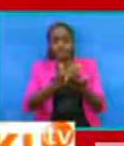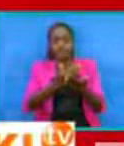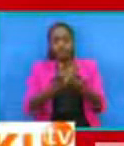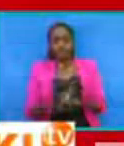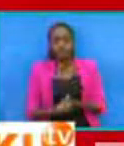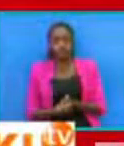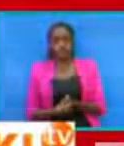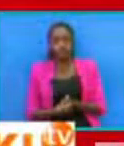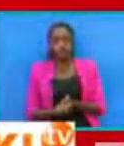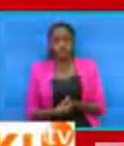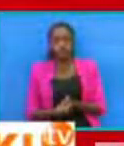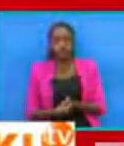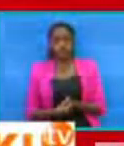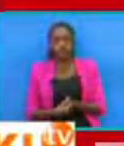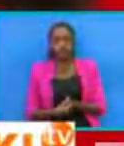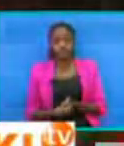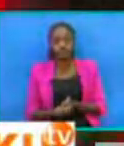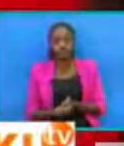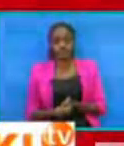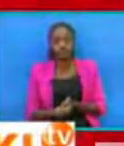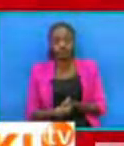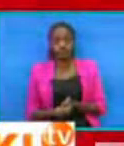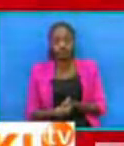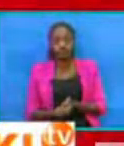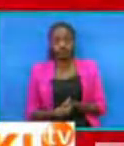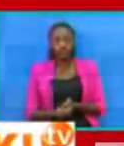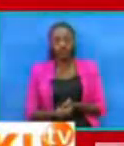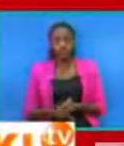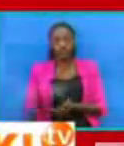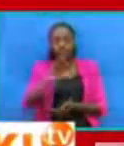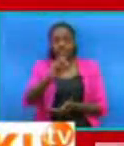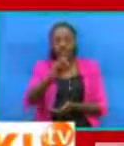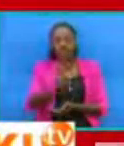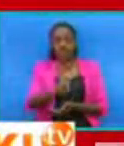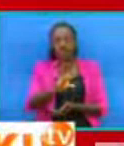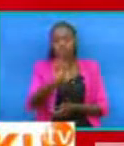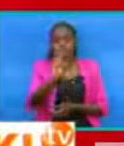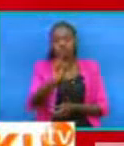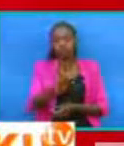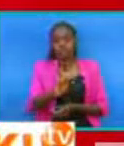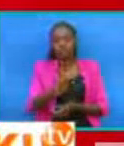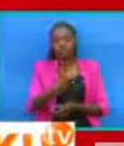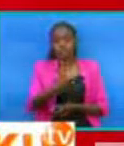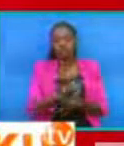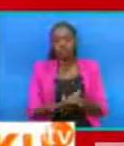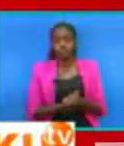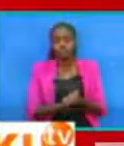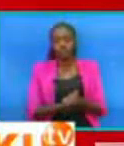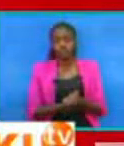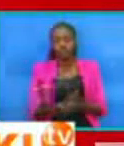proprioception and neuromuscular biofeedback.